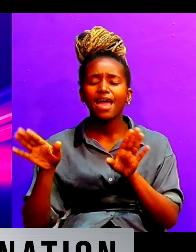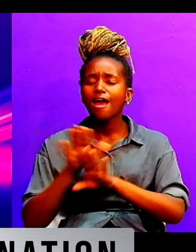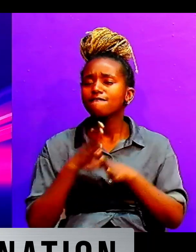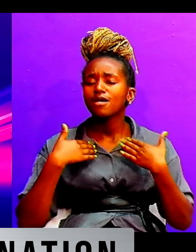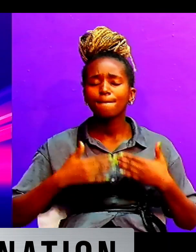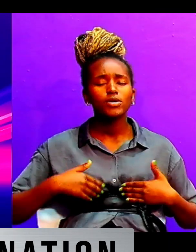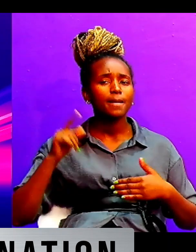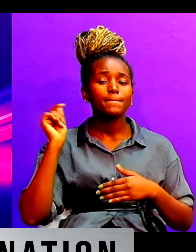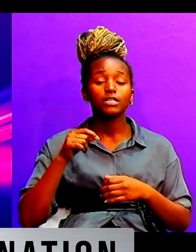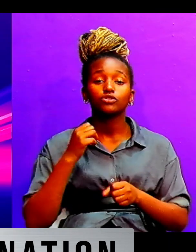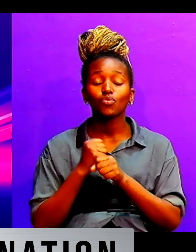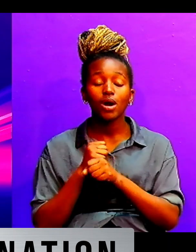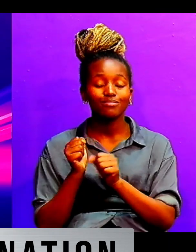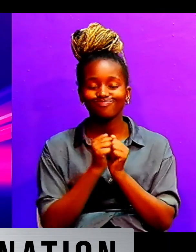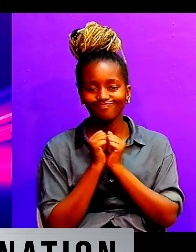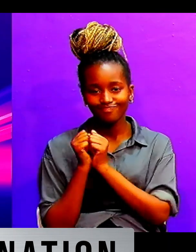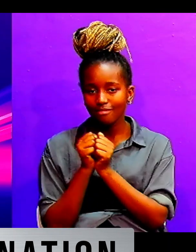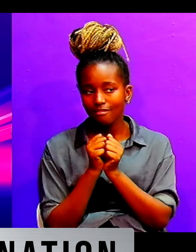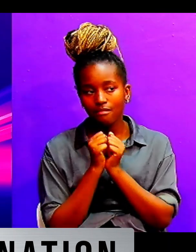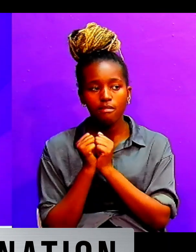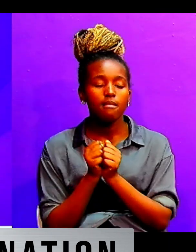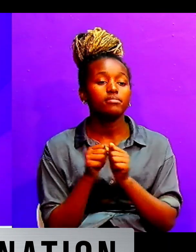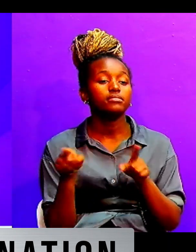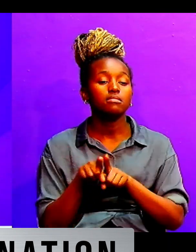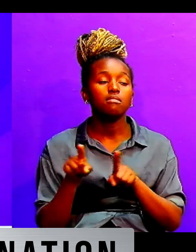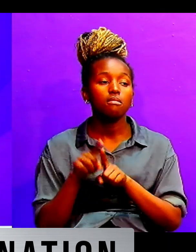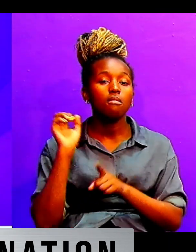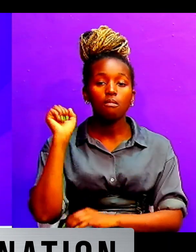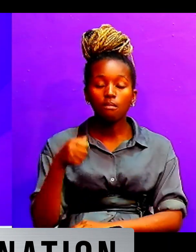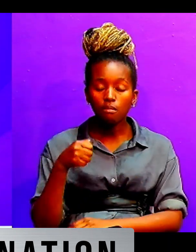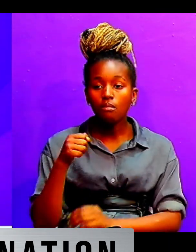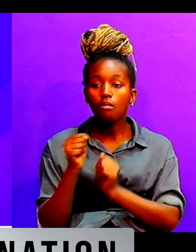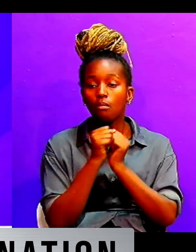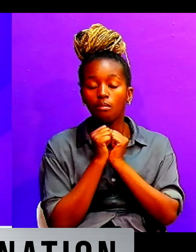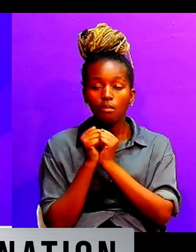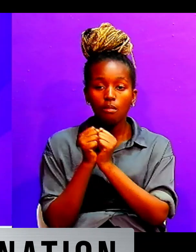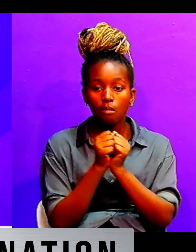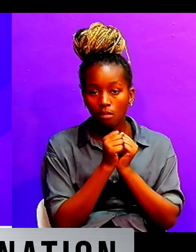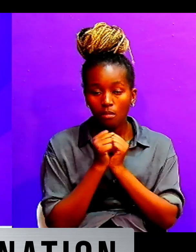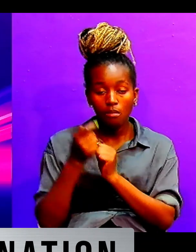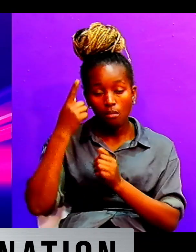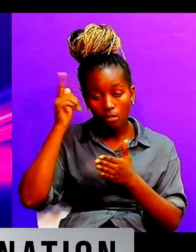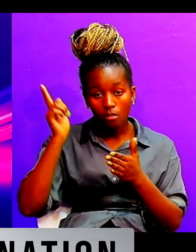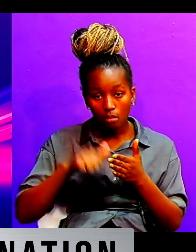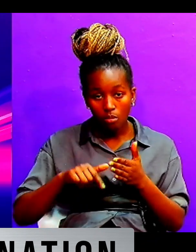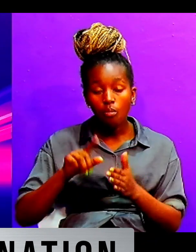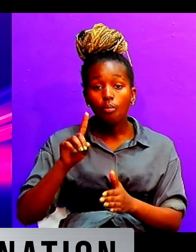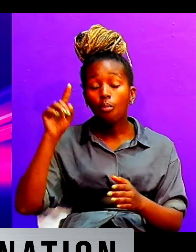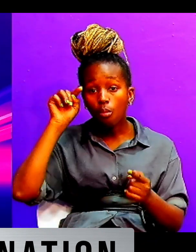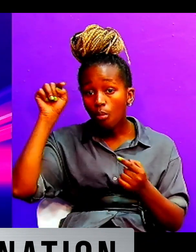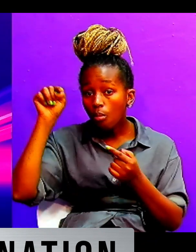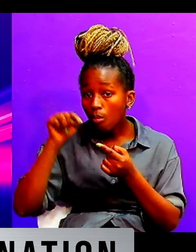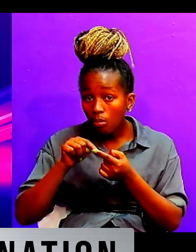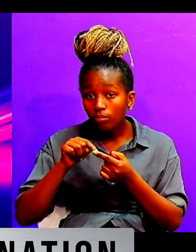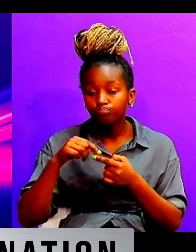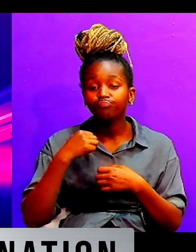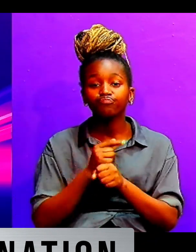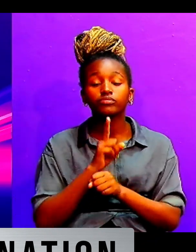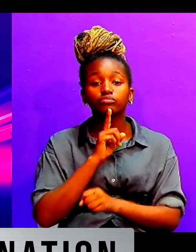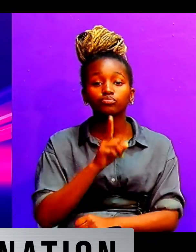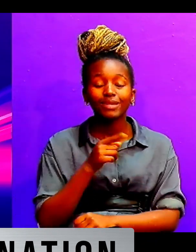with a person with disability for only one purpose, to make sure that they are able